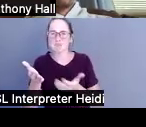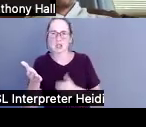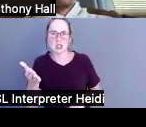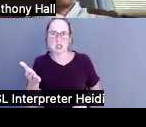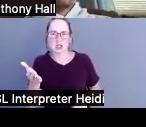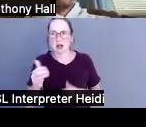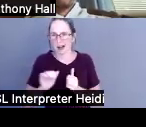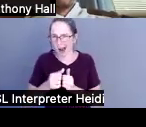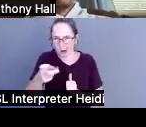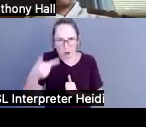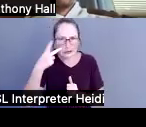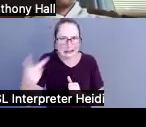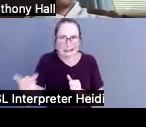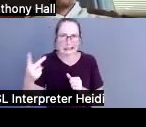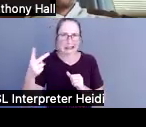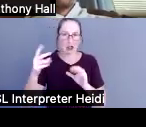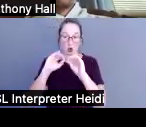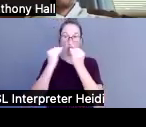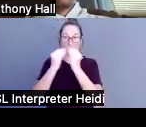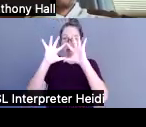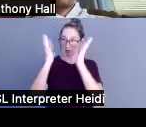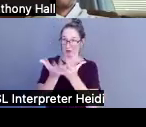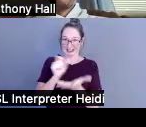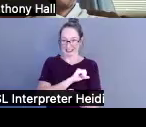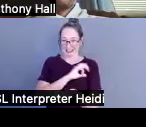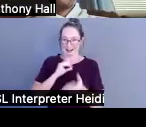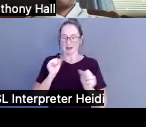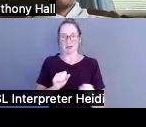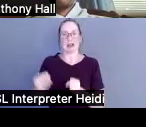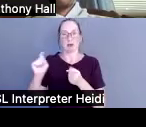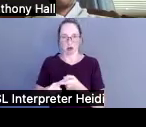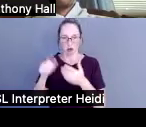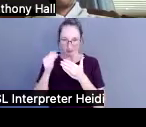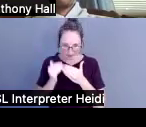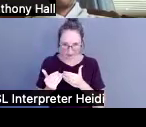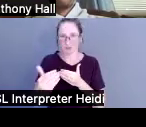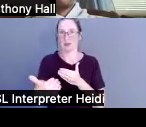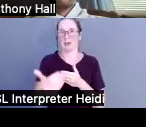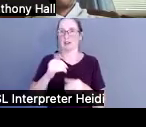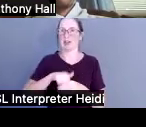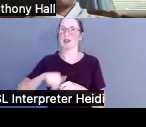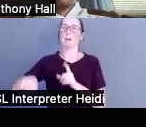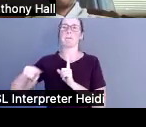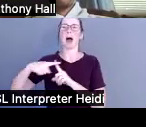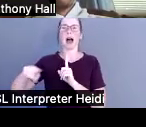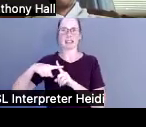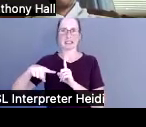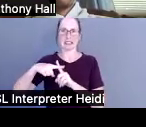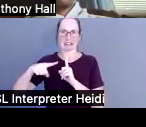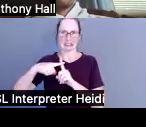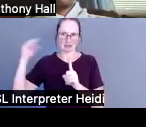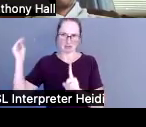you seen the organization within staff be able to move forward in that positive light?